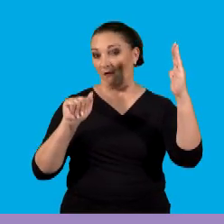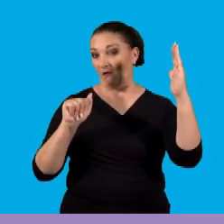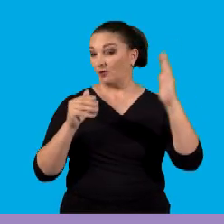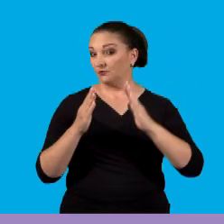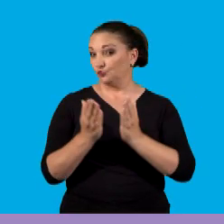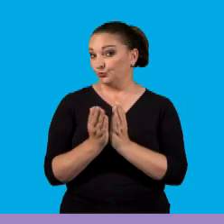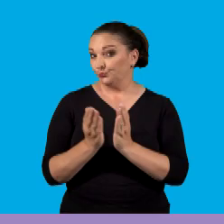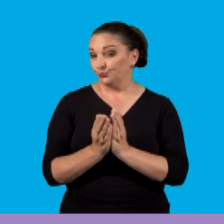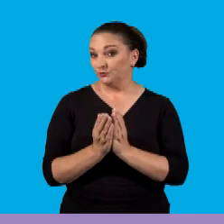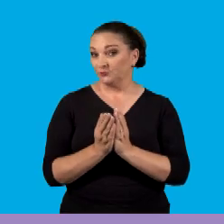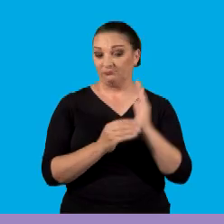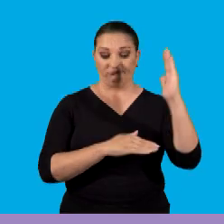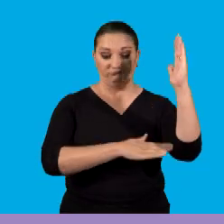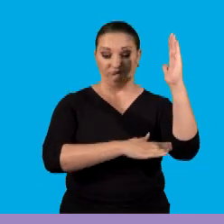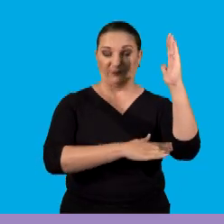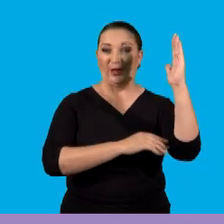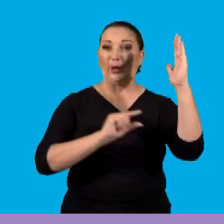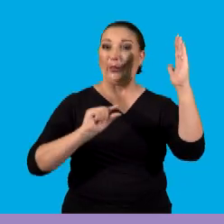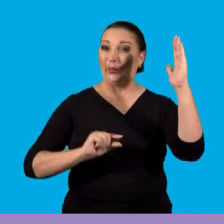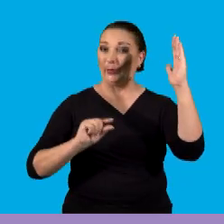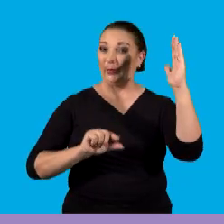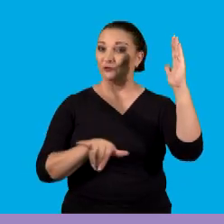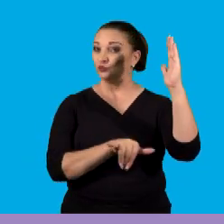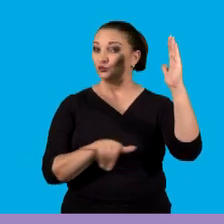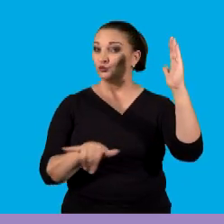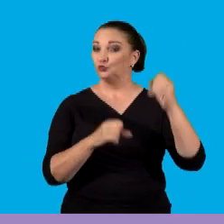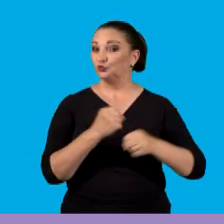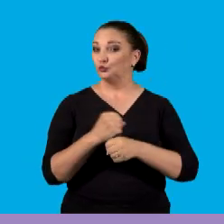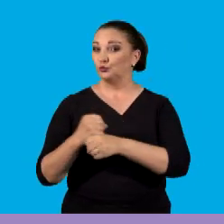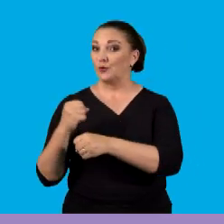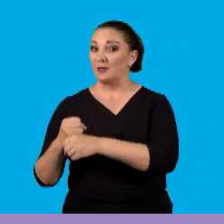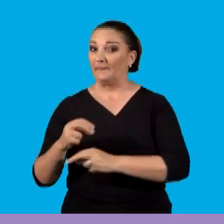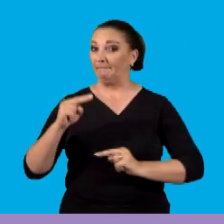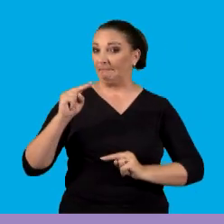School? Can we identify the minimum